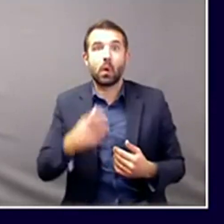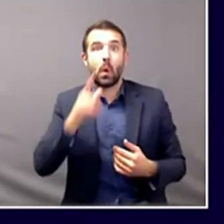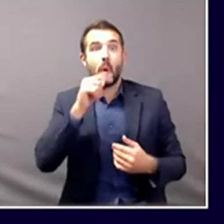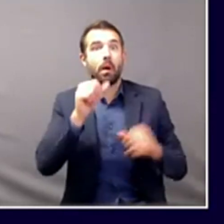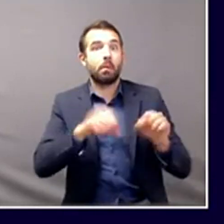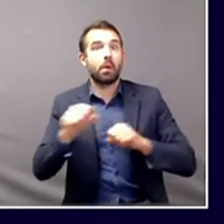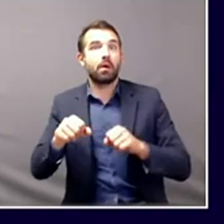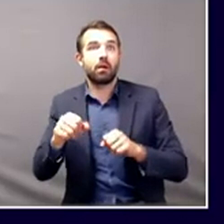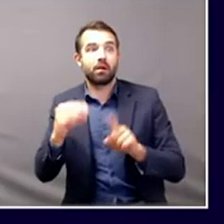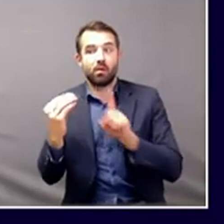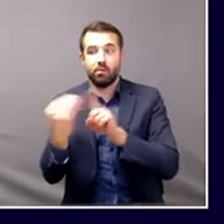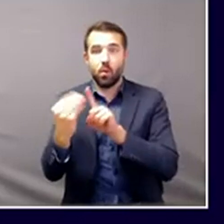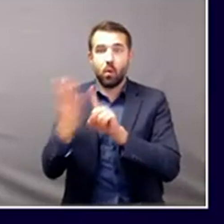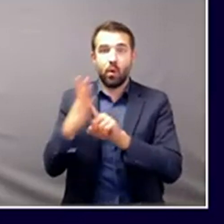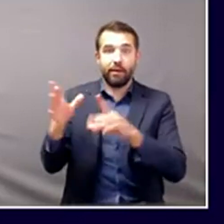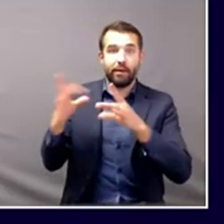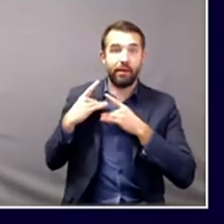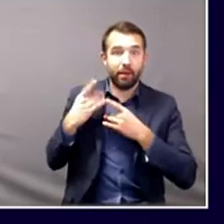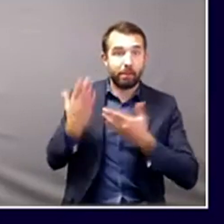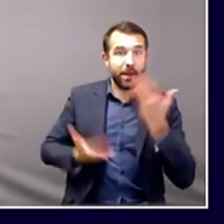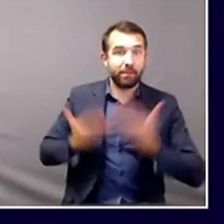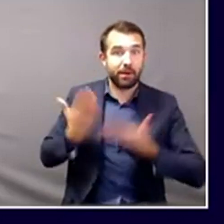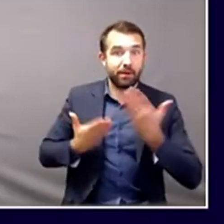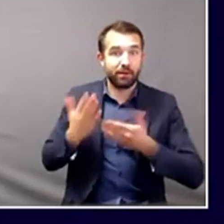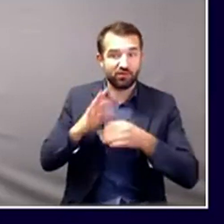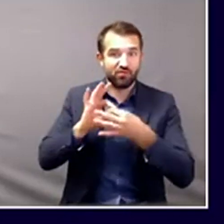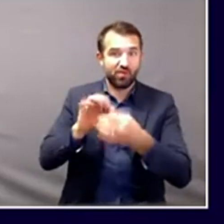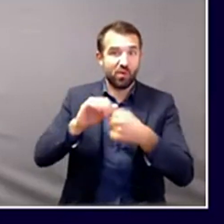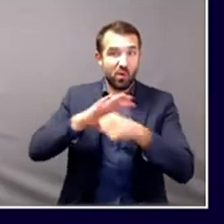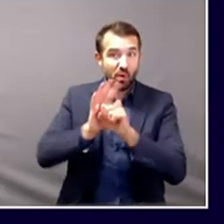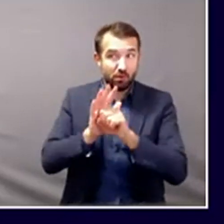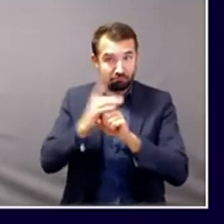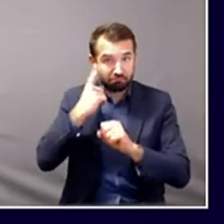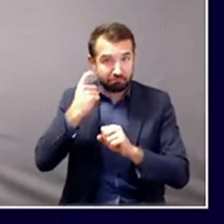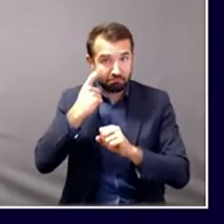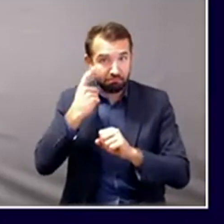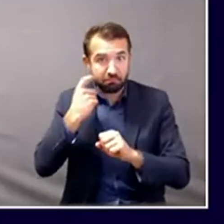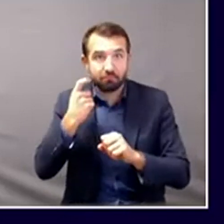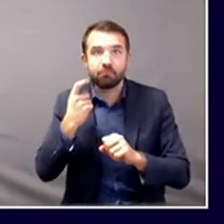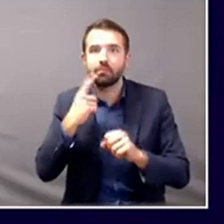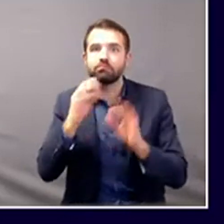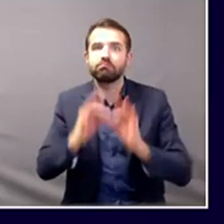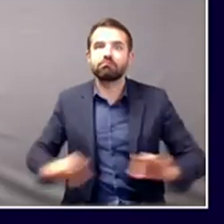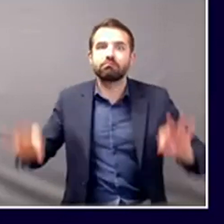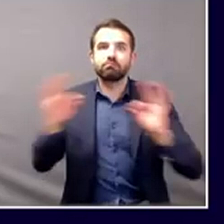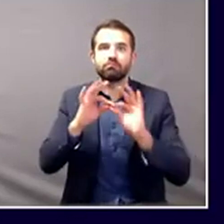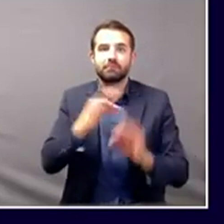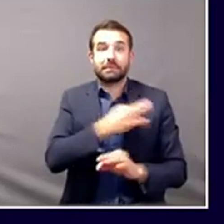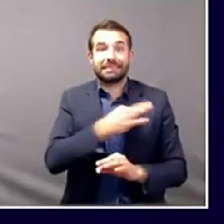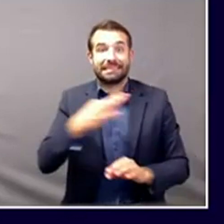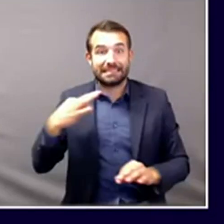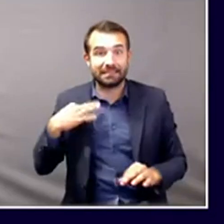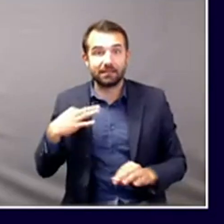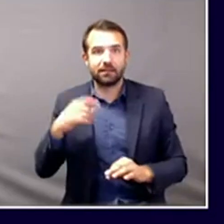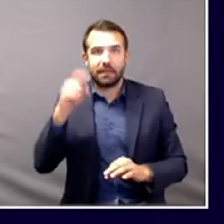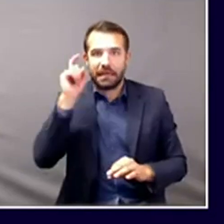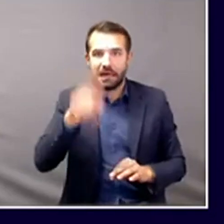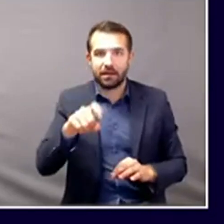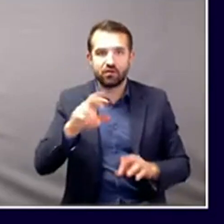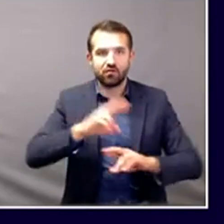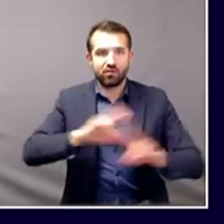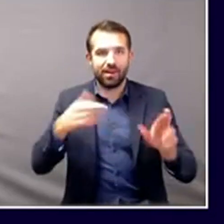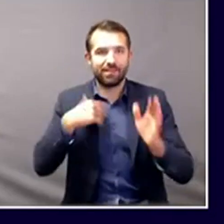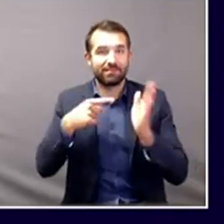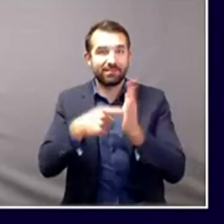to and illness from COVID-19 who are critical infrastructure staff. This means healthcare workers,